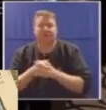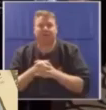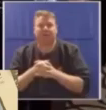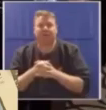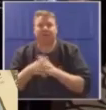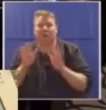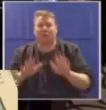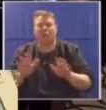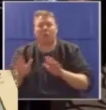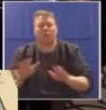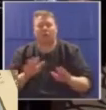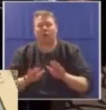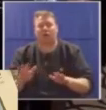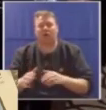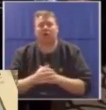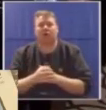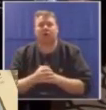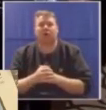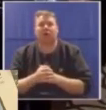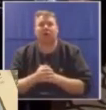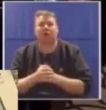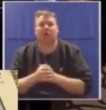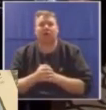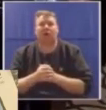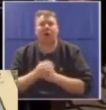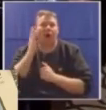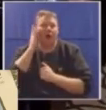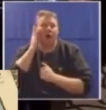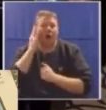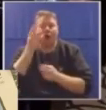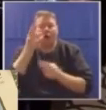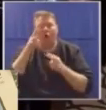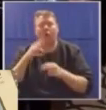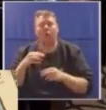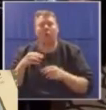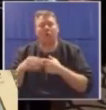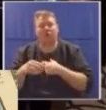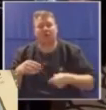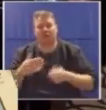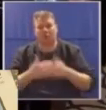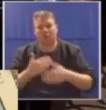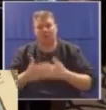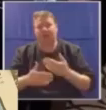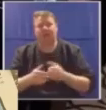Maniman, order. Honorable the President, proceed.